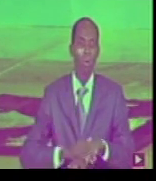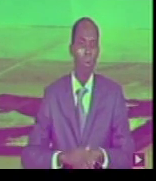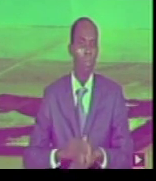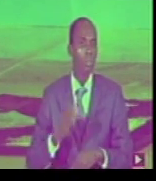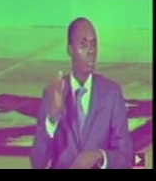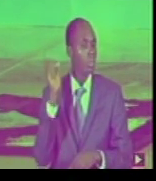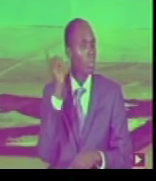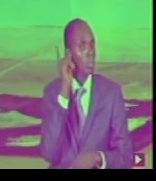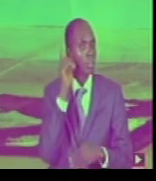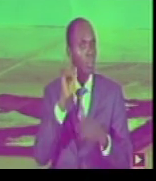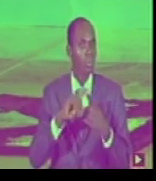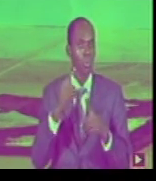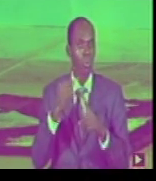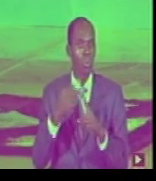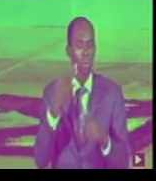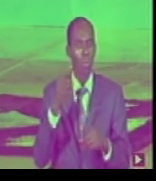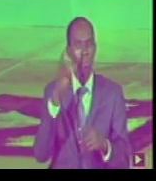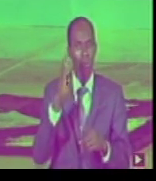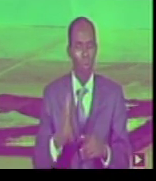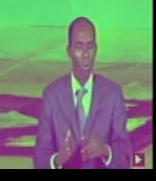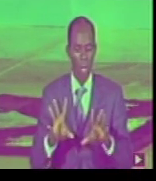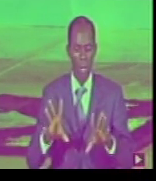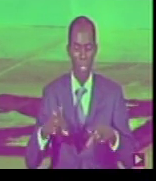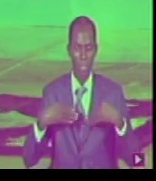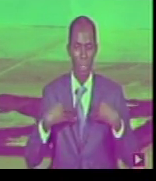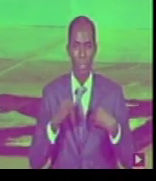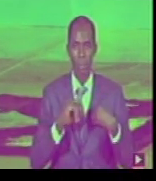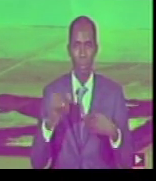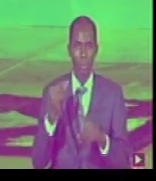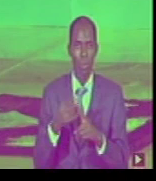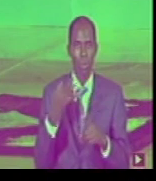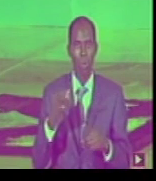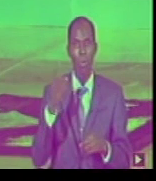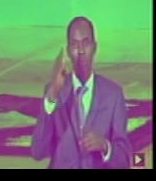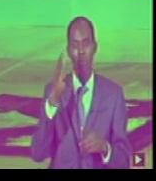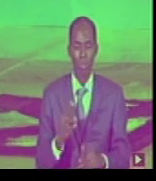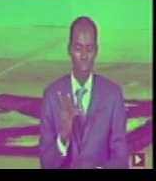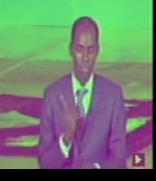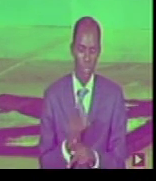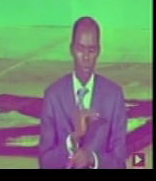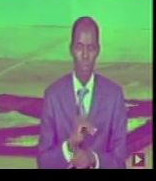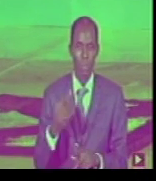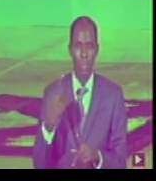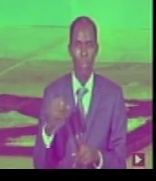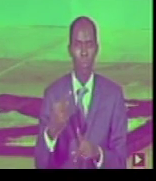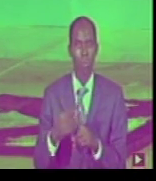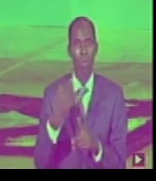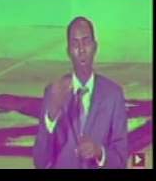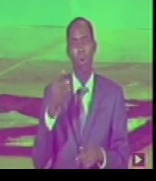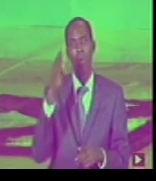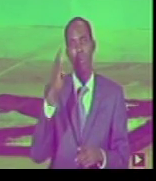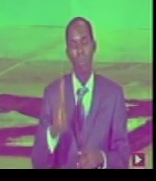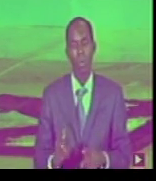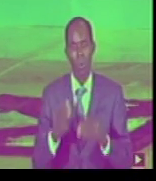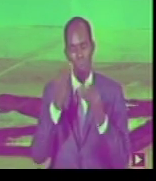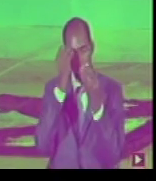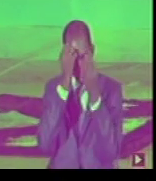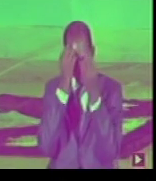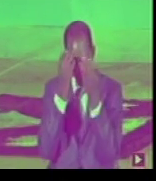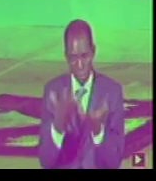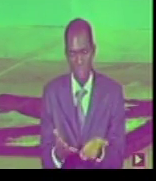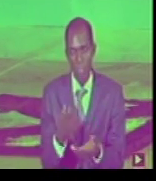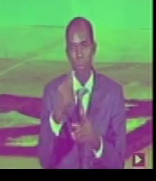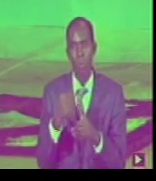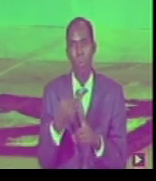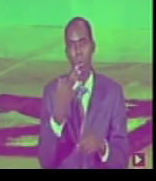word, accepting the word, keeping the word, obeying the word. You cannot